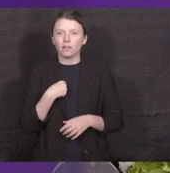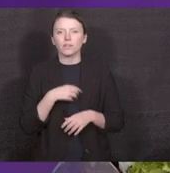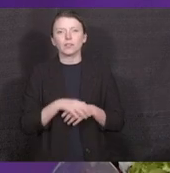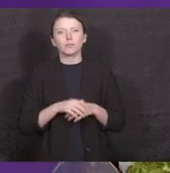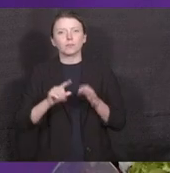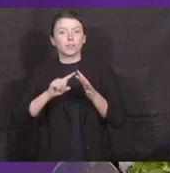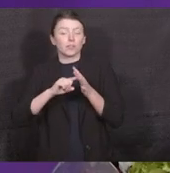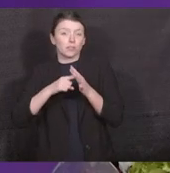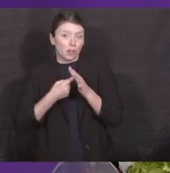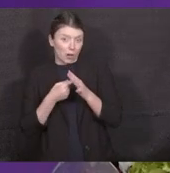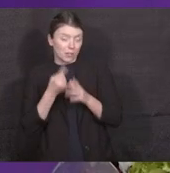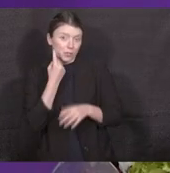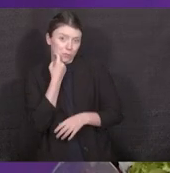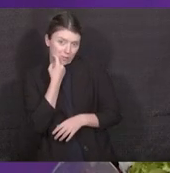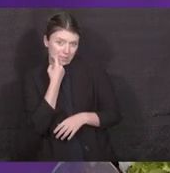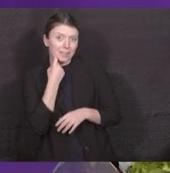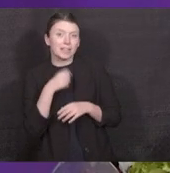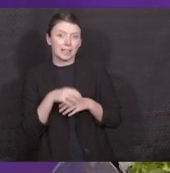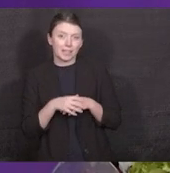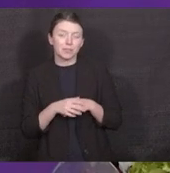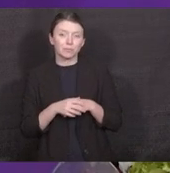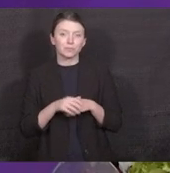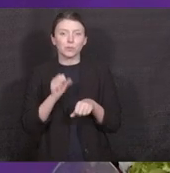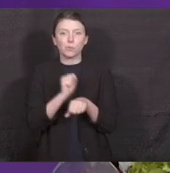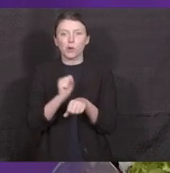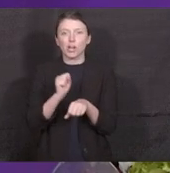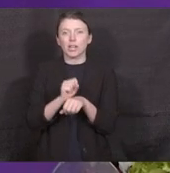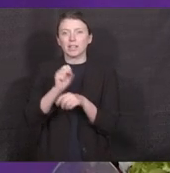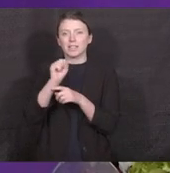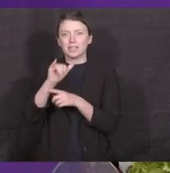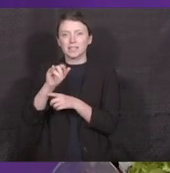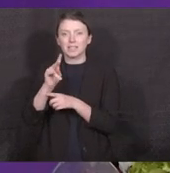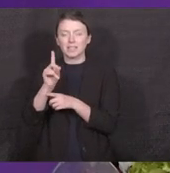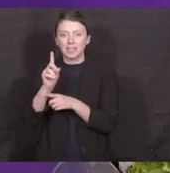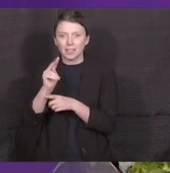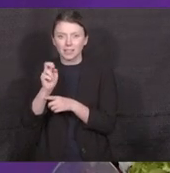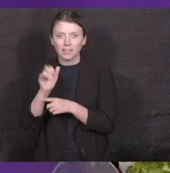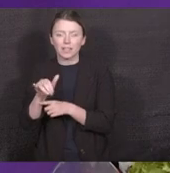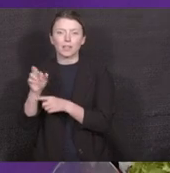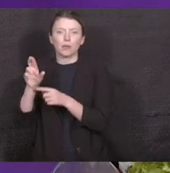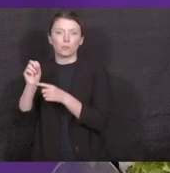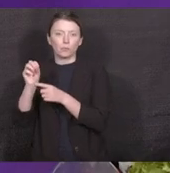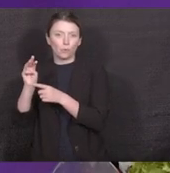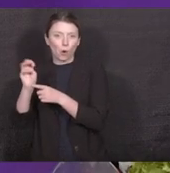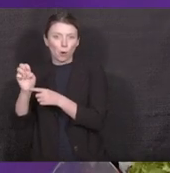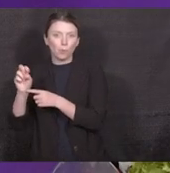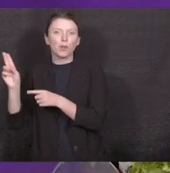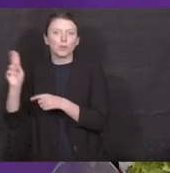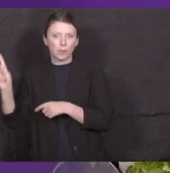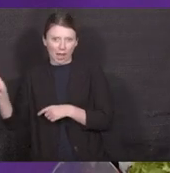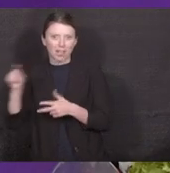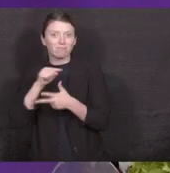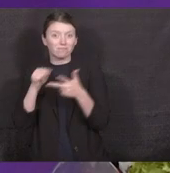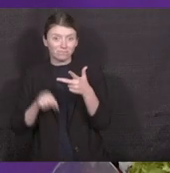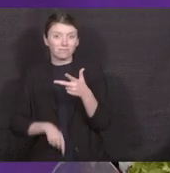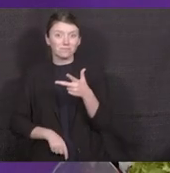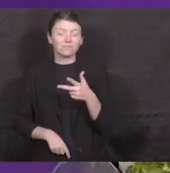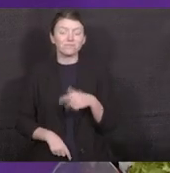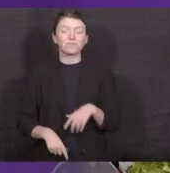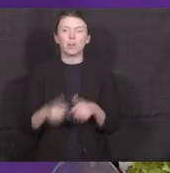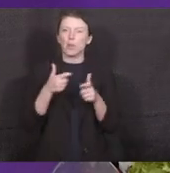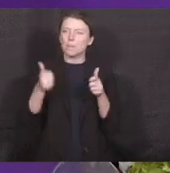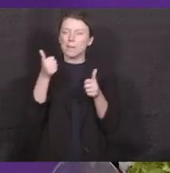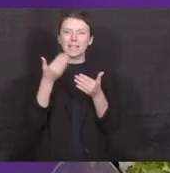open up our doors to communities in Sydney, the UK, and Rome as well. So, you know, I think my biggest thing for you guys is apply for